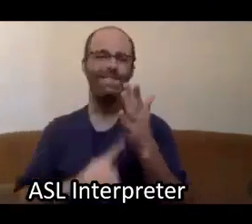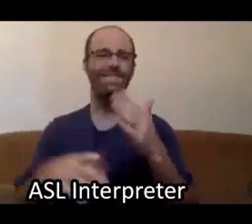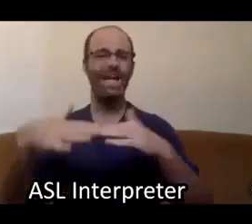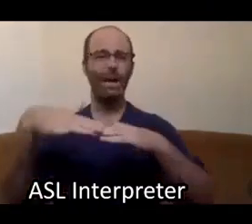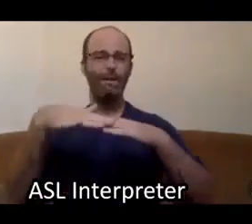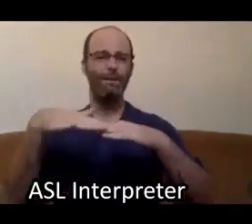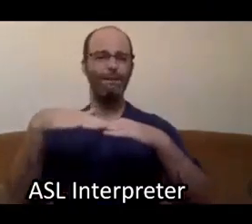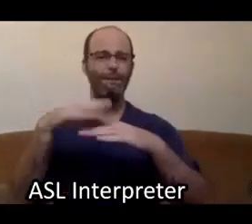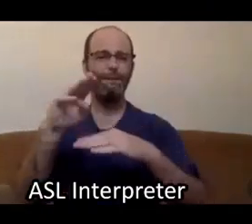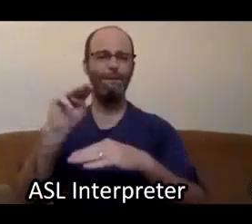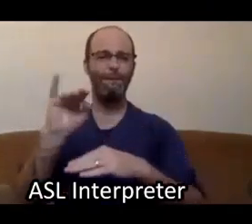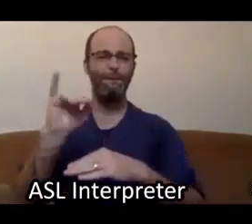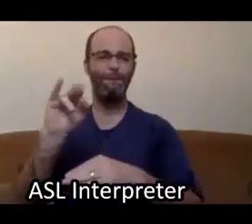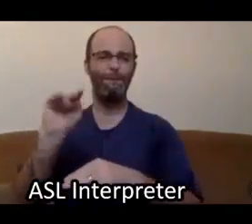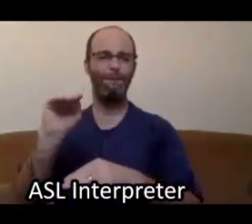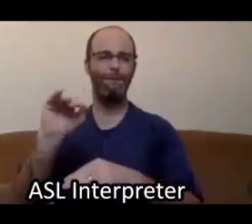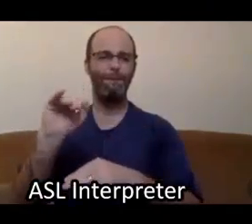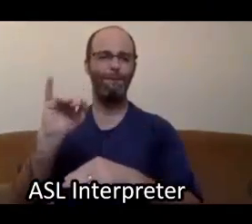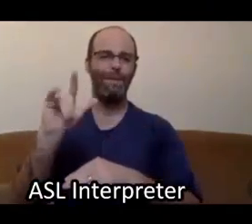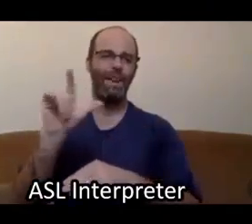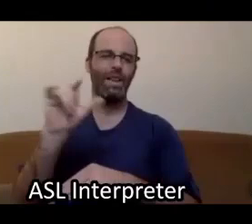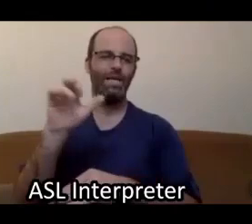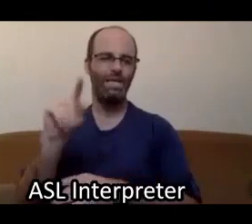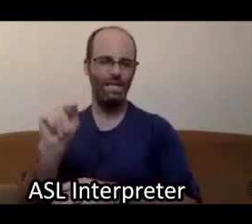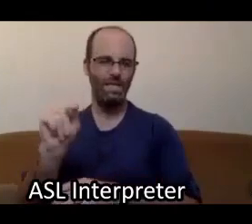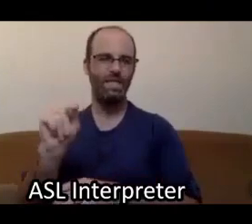counts. That's my aim.